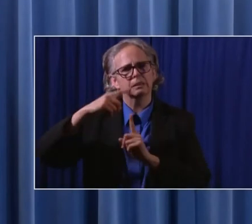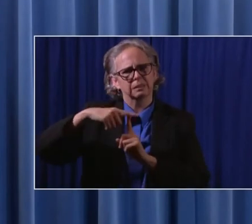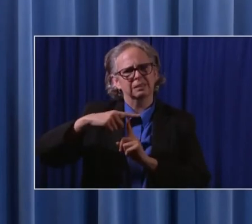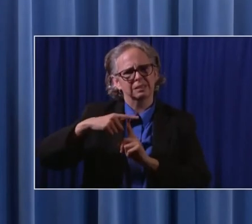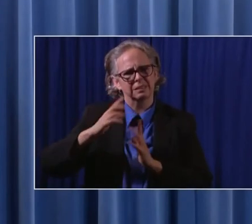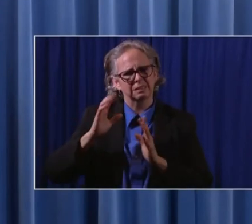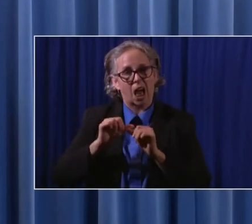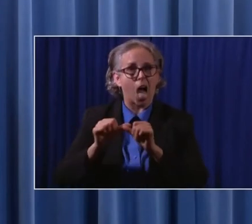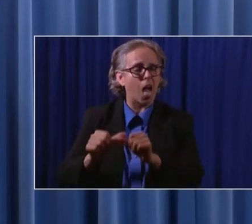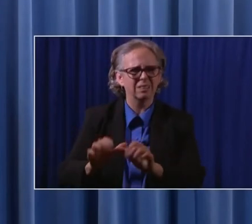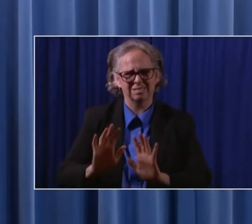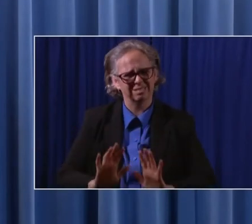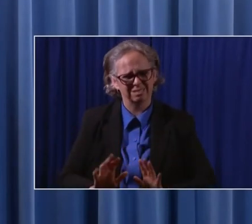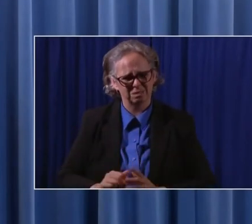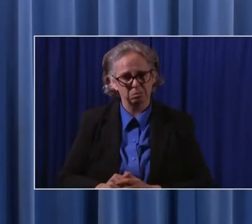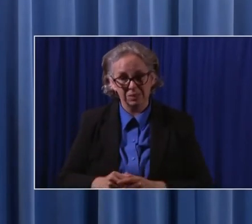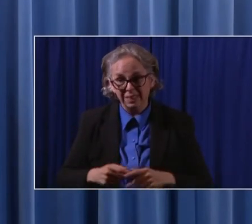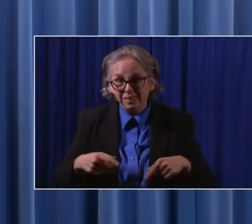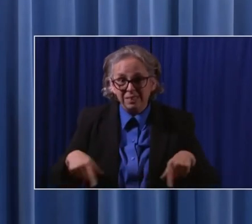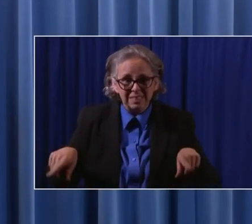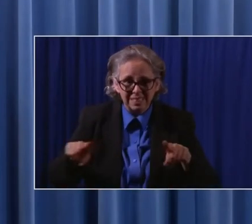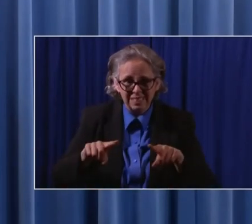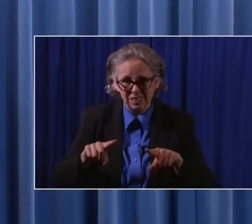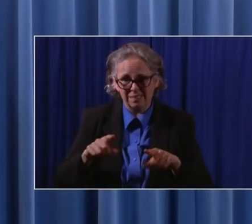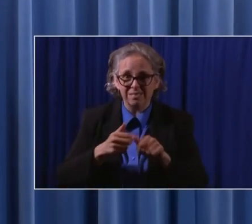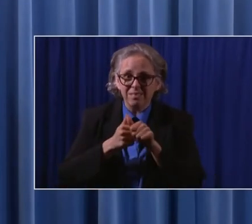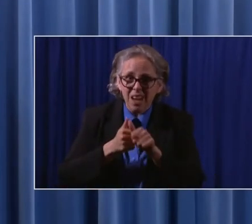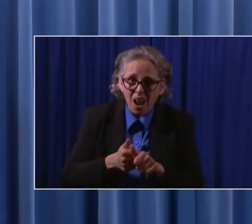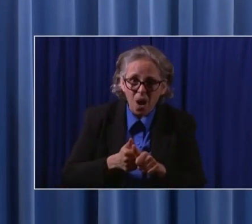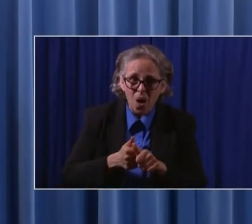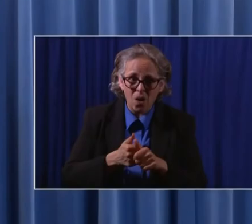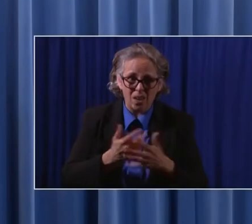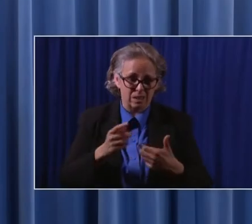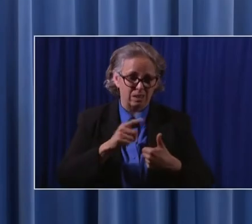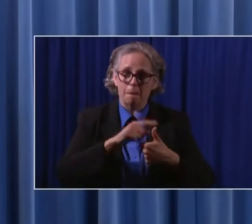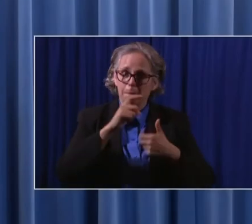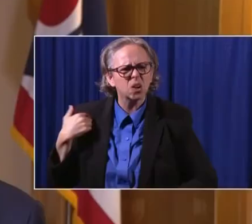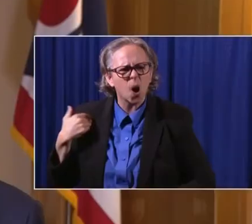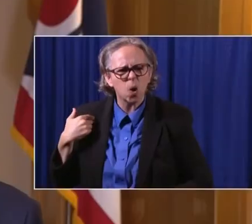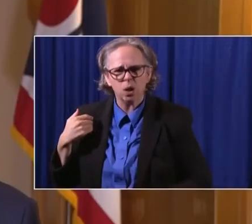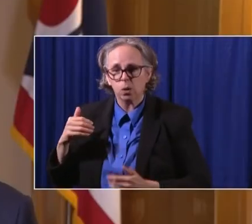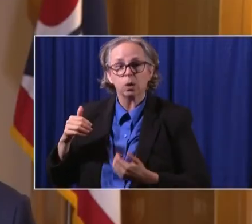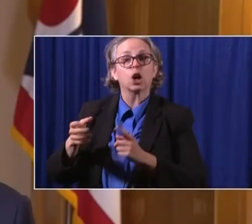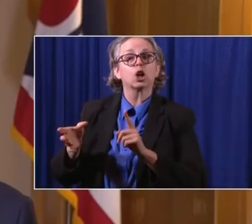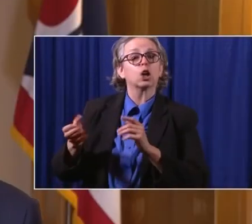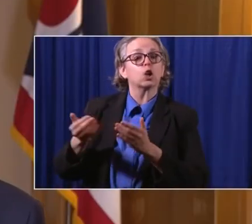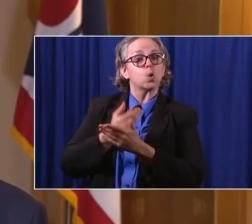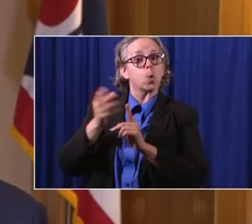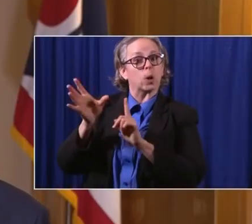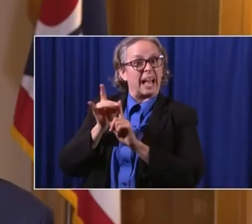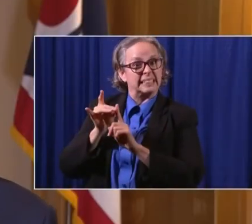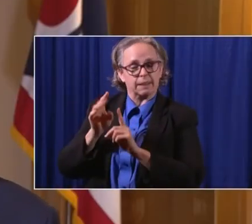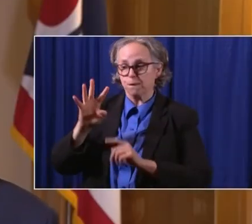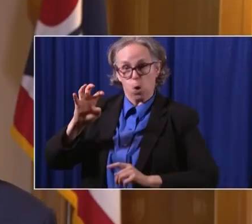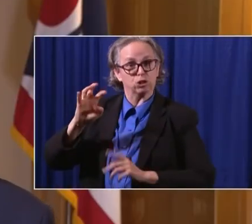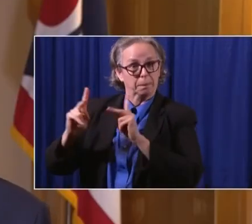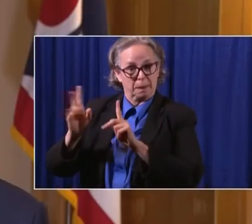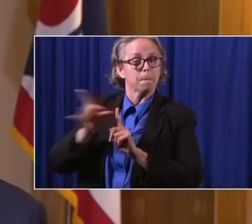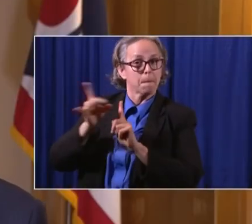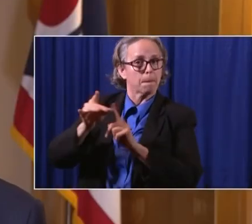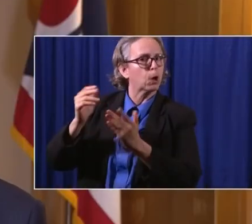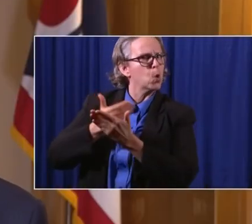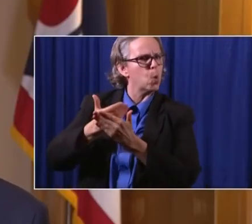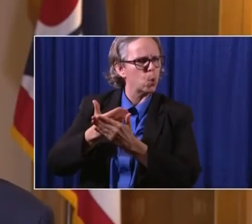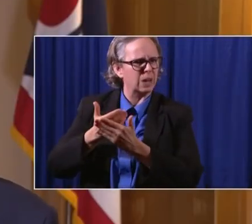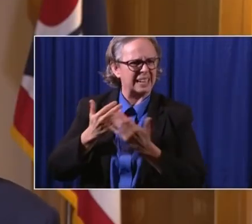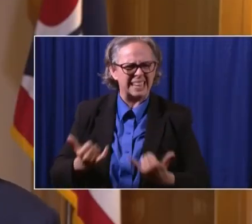Claremont County Prosecutor D. Vincent Ferris said, "I have reviewed the paperwork and do not find a basis for the filing of a complaint pursuant to this private